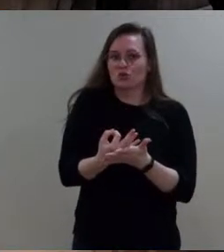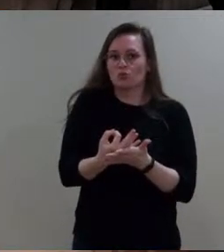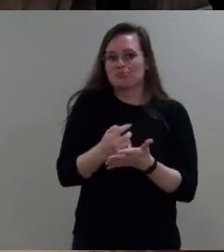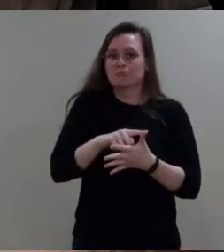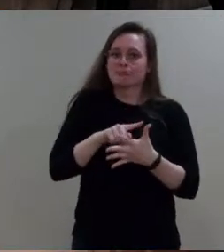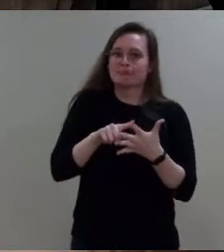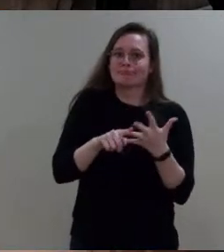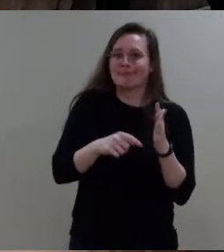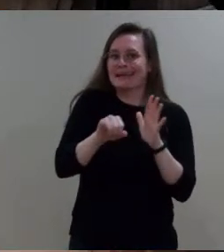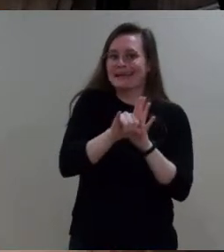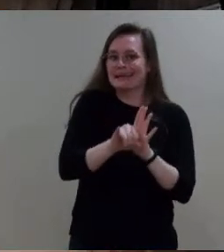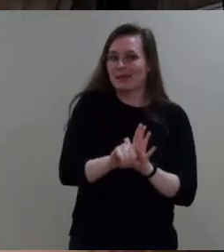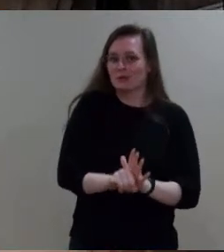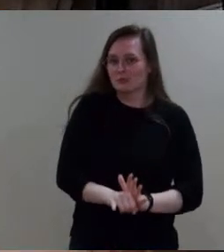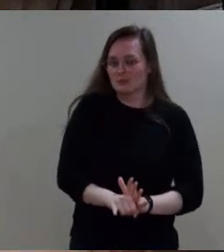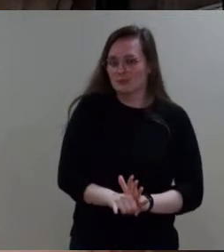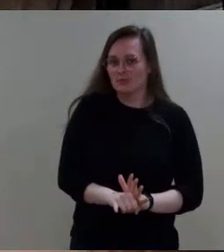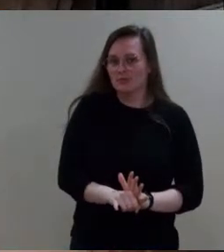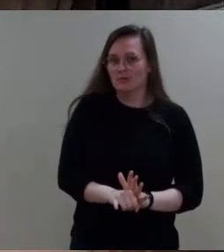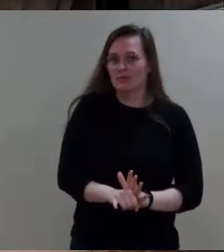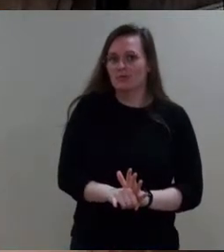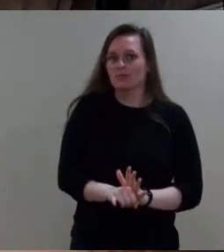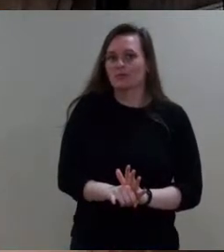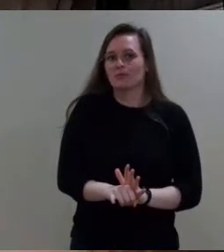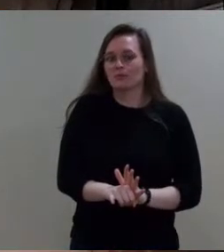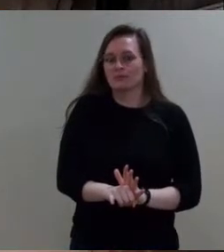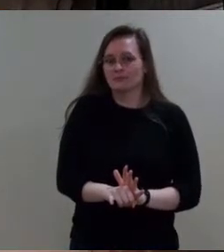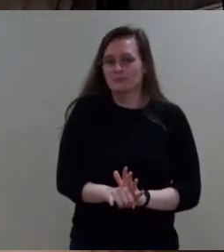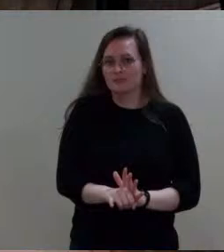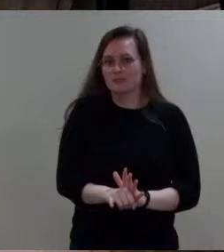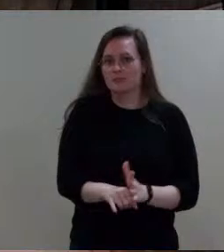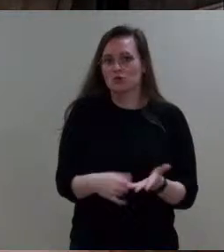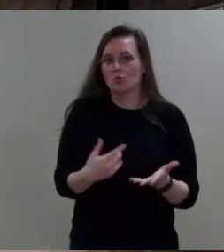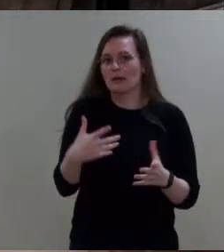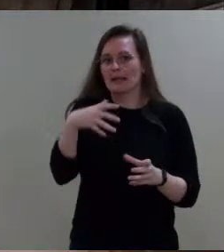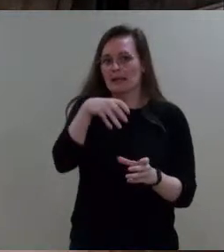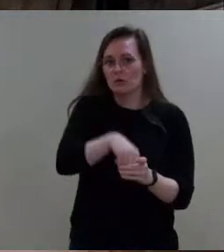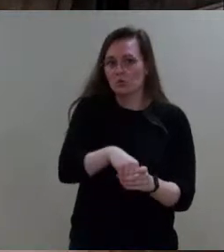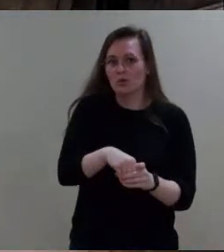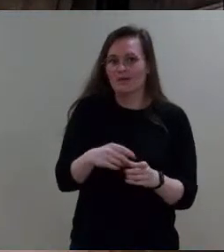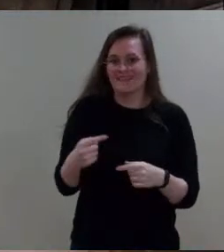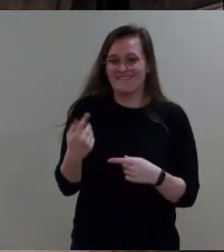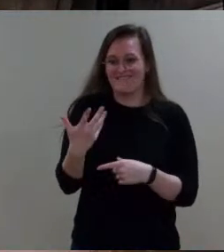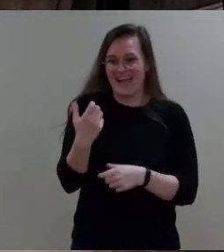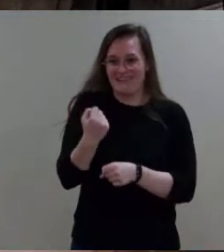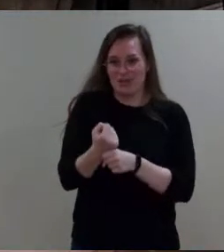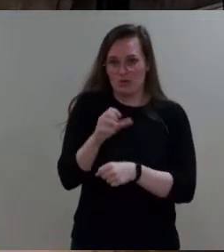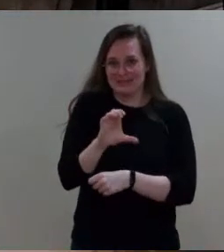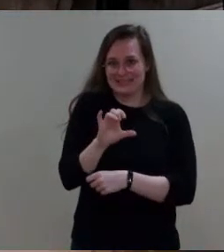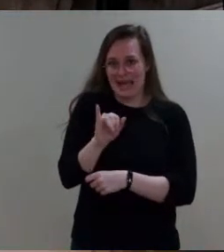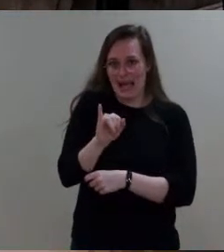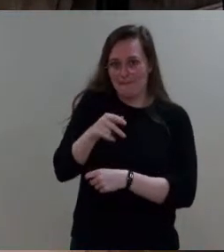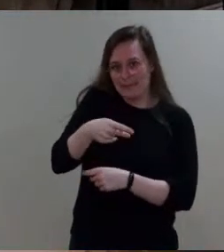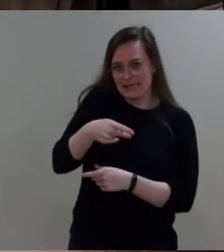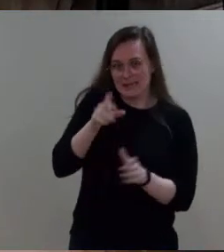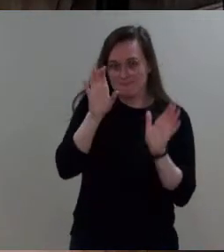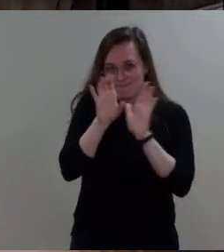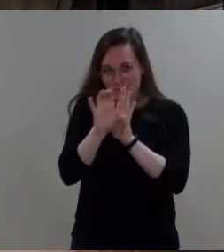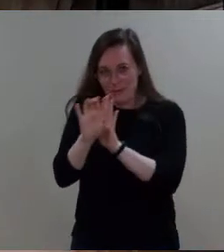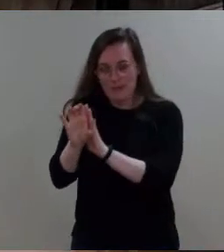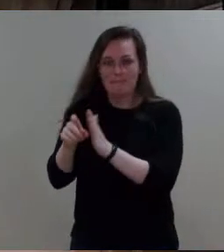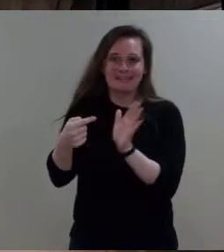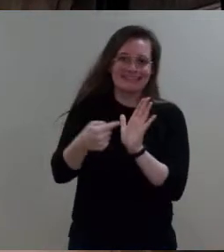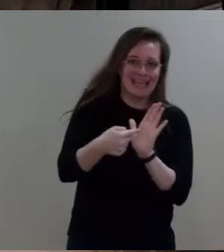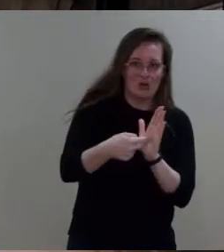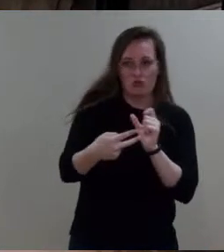And it was talking about, for reference, that included charts from the 5-year CIP highlighting debt and reserves. So